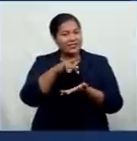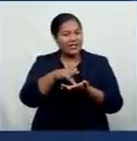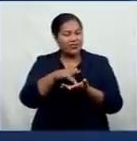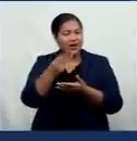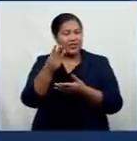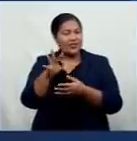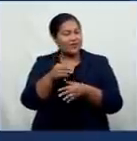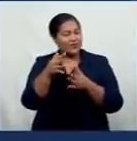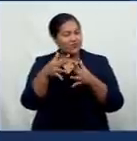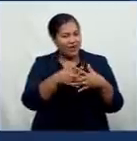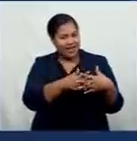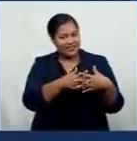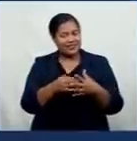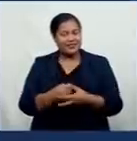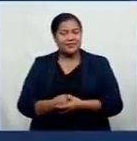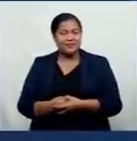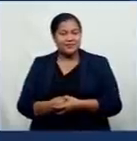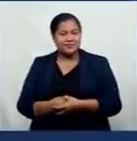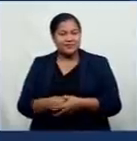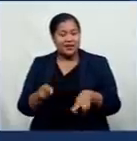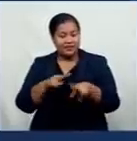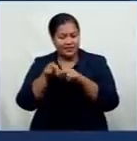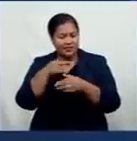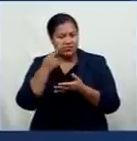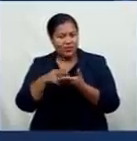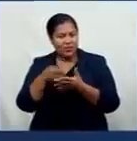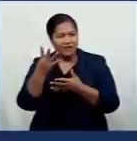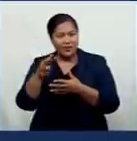3 from the Western Division. Fiji has recorded